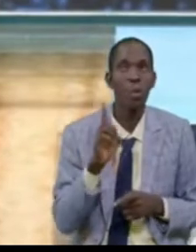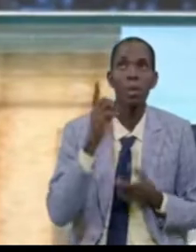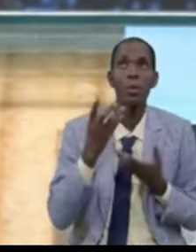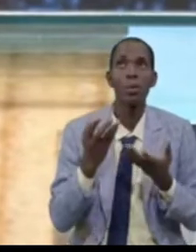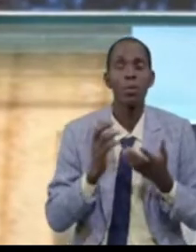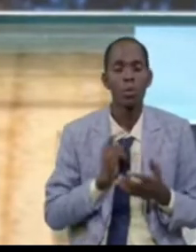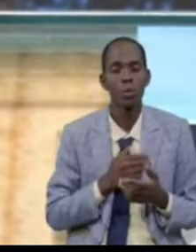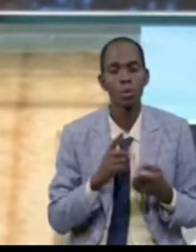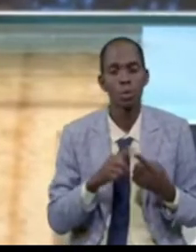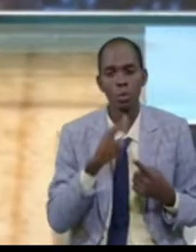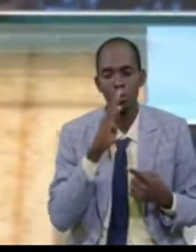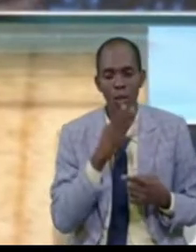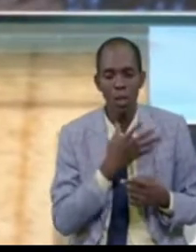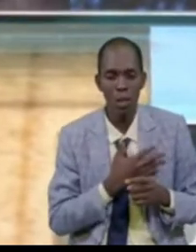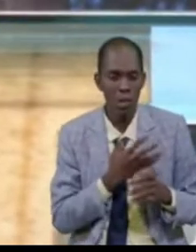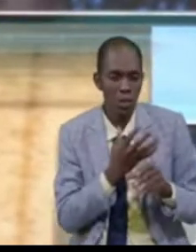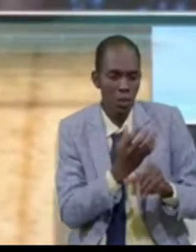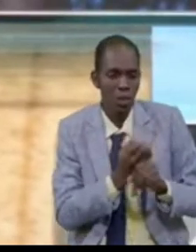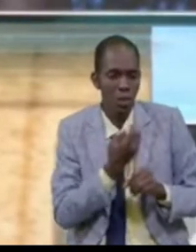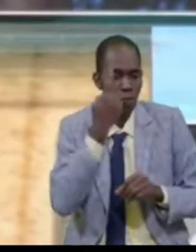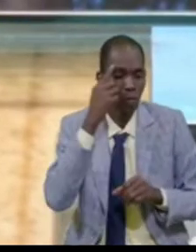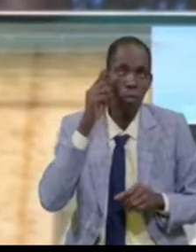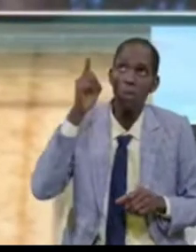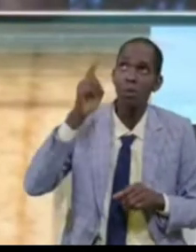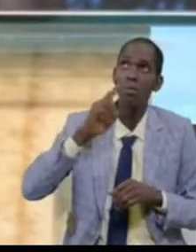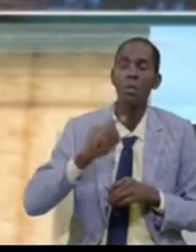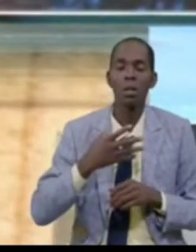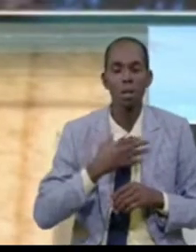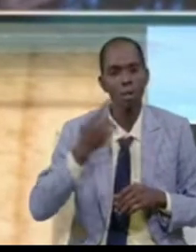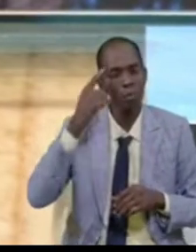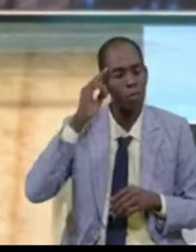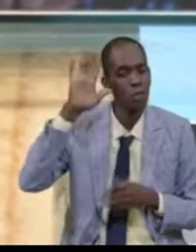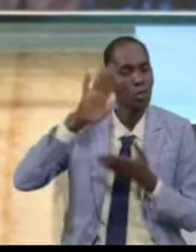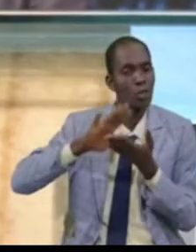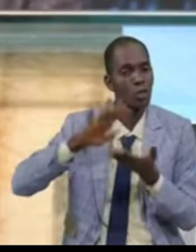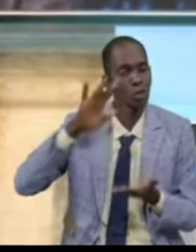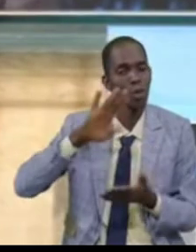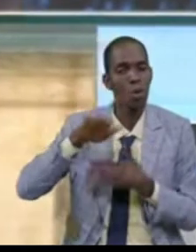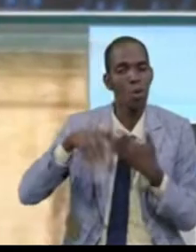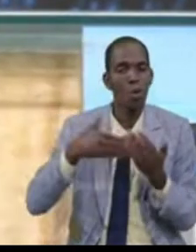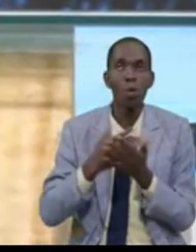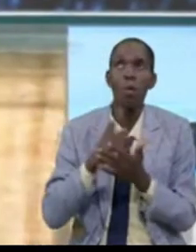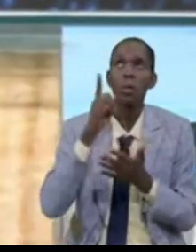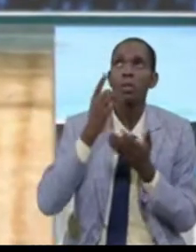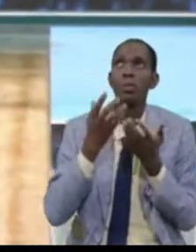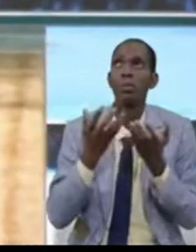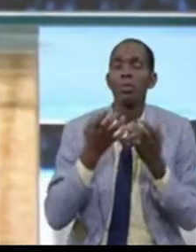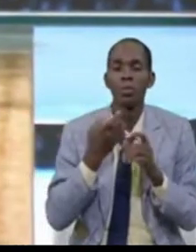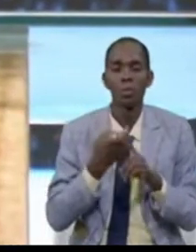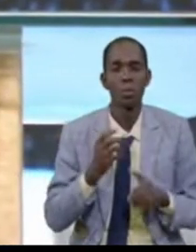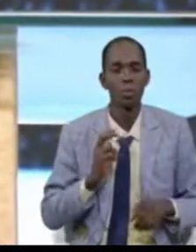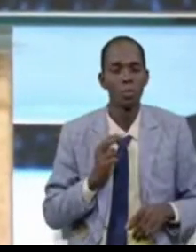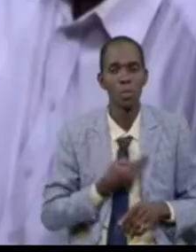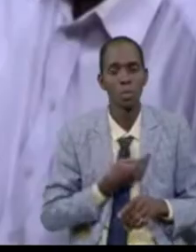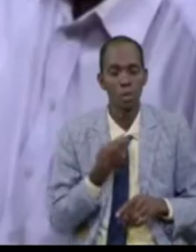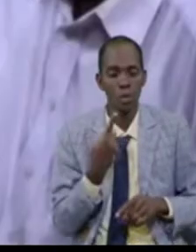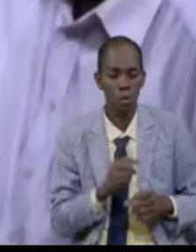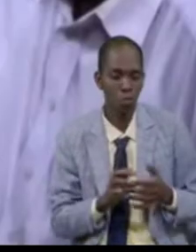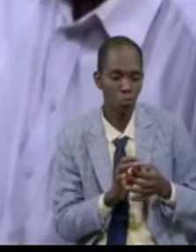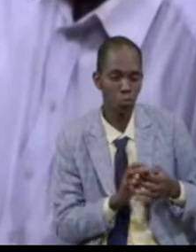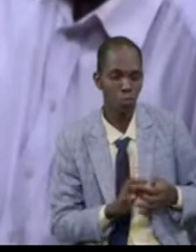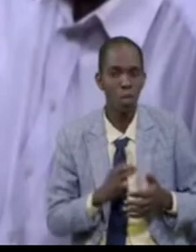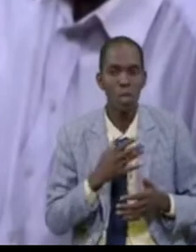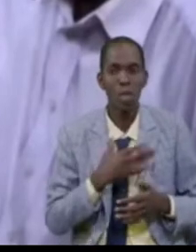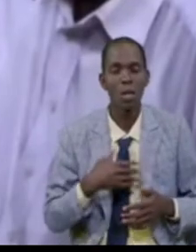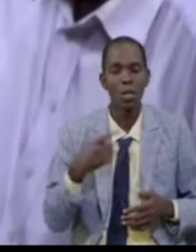for him and for his glory all that he wants us to achieve. The unity and the usefulness